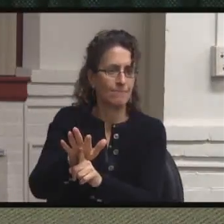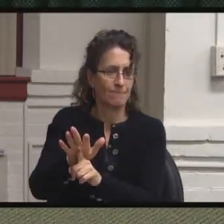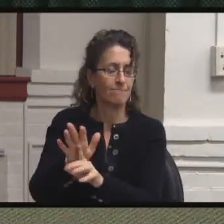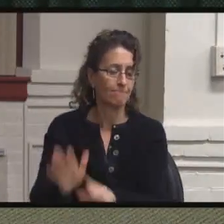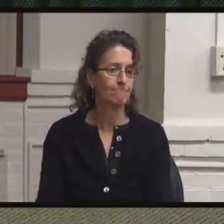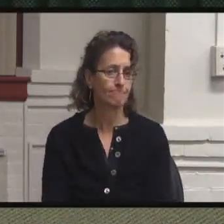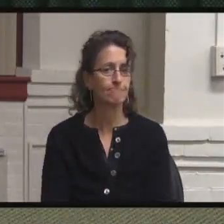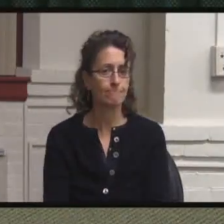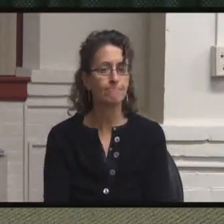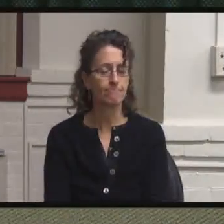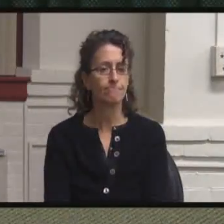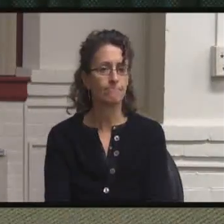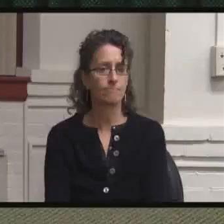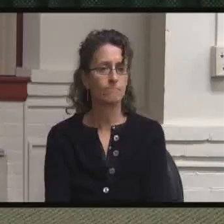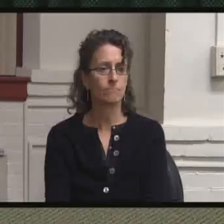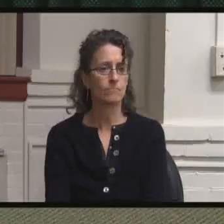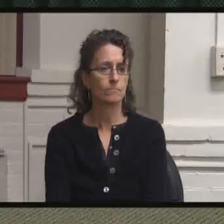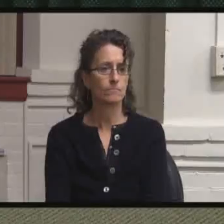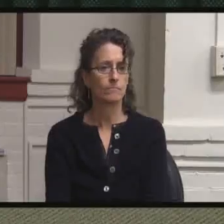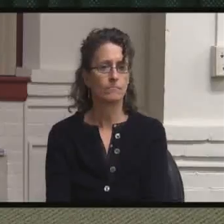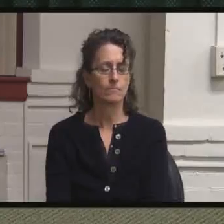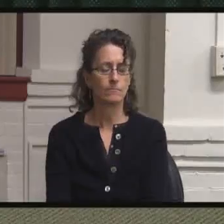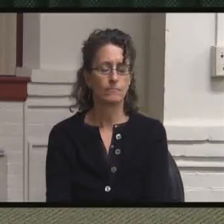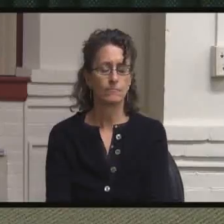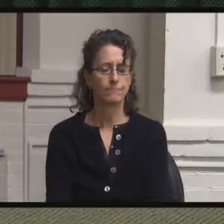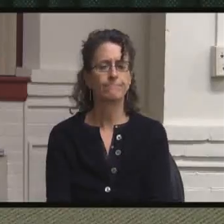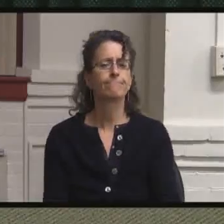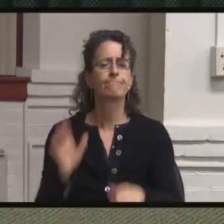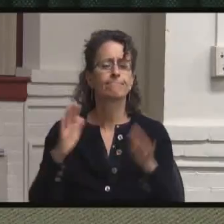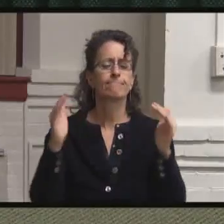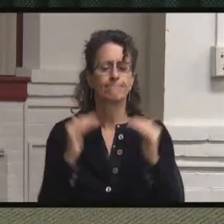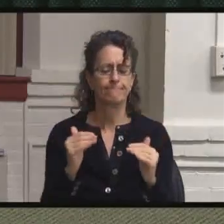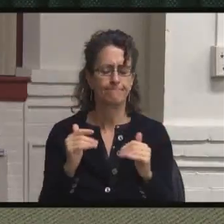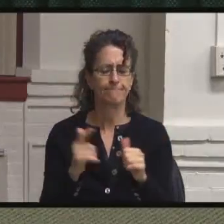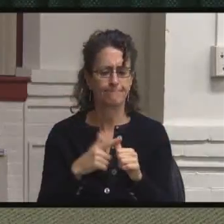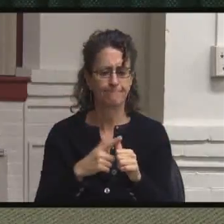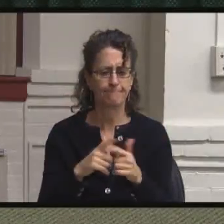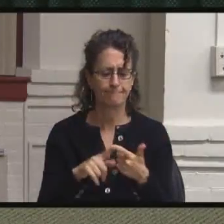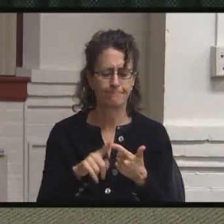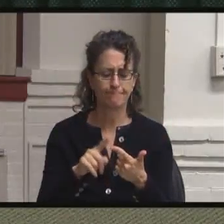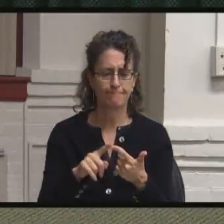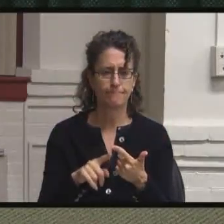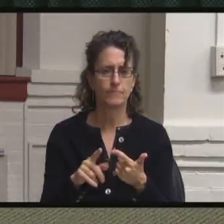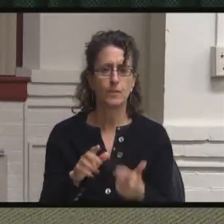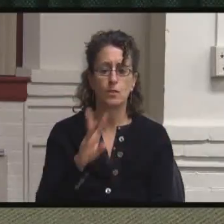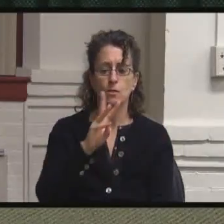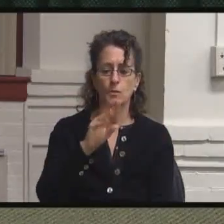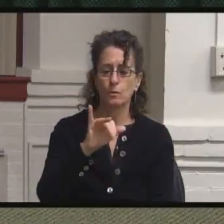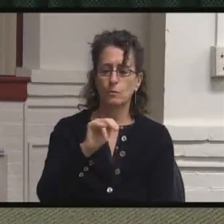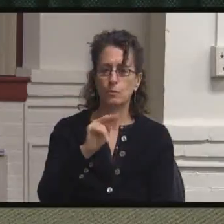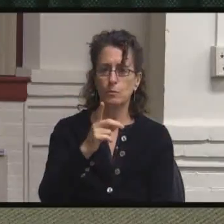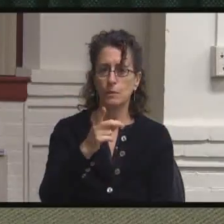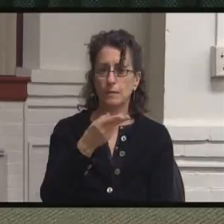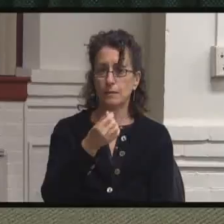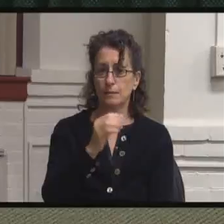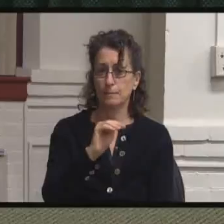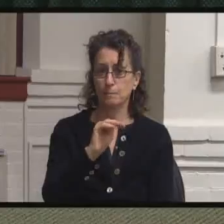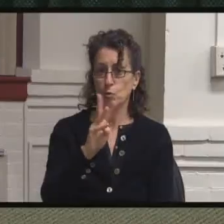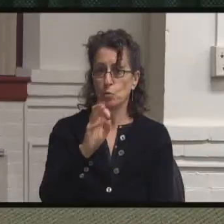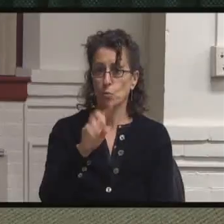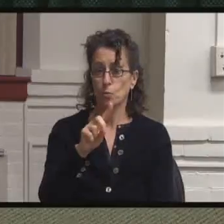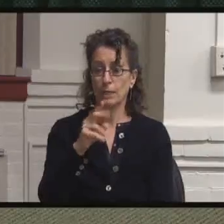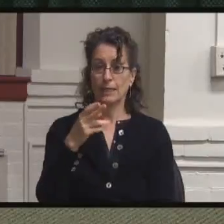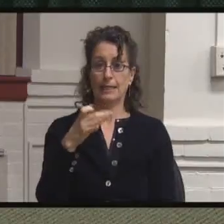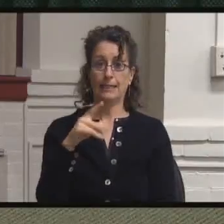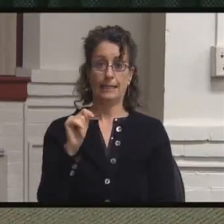way to go in terms of energy use. The other question, you mentioned the Wyndham Wood Heat. If one of the